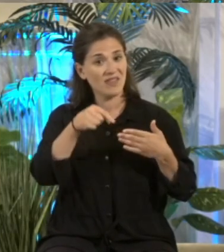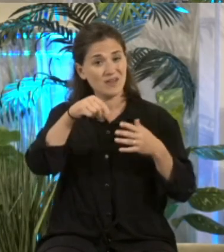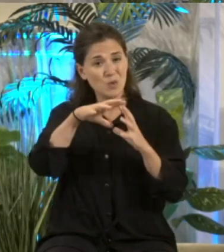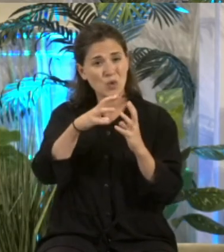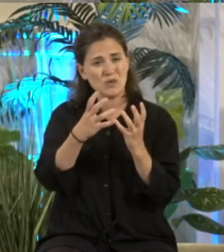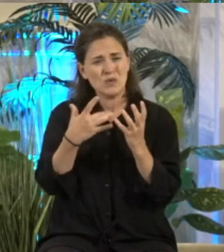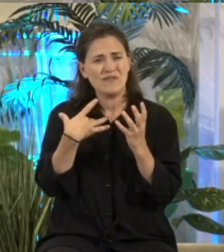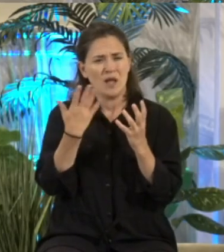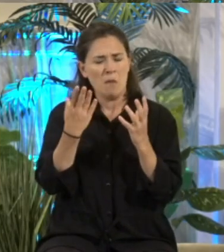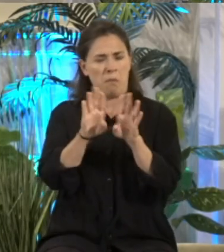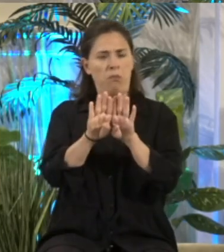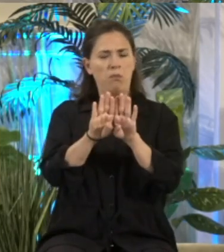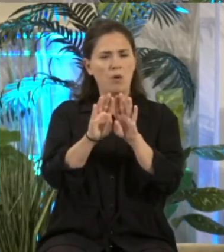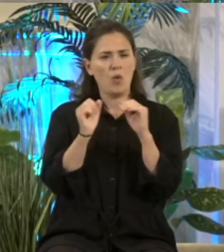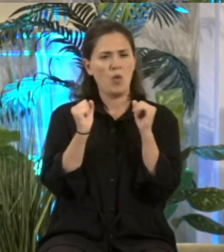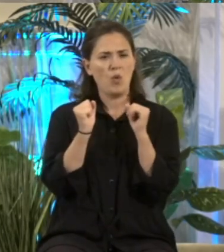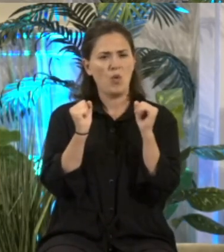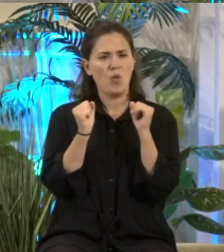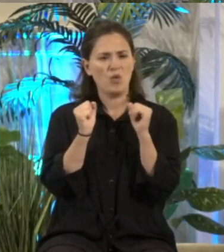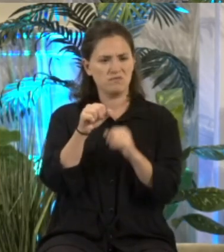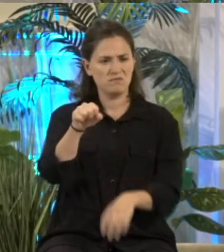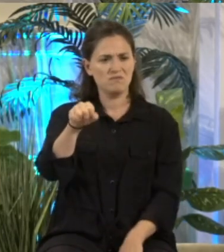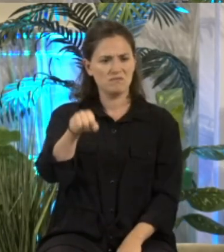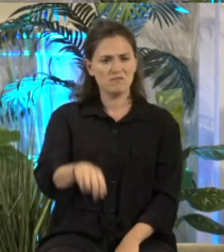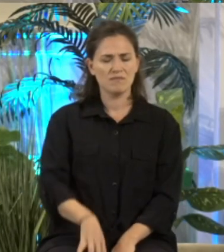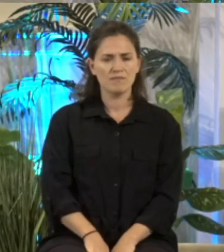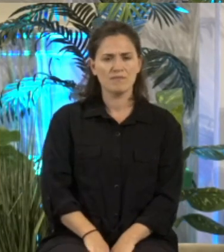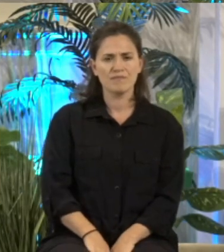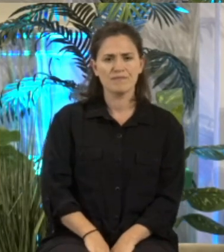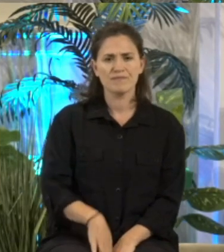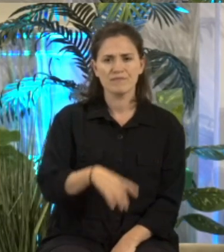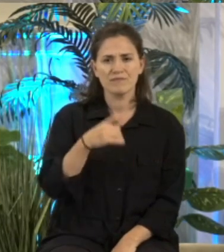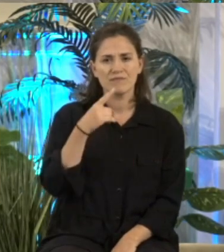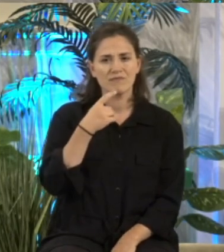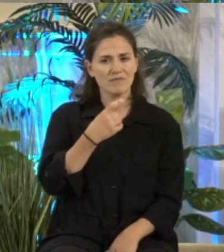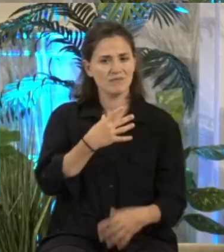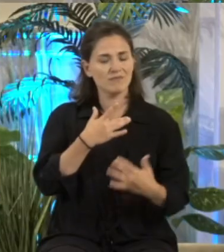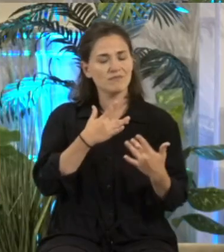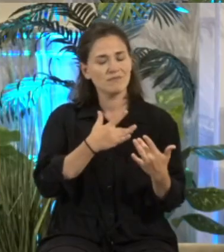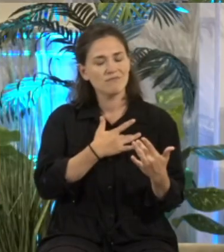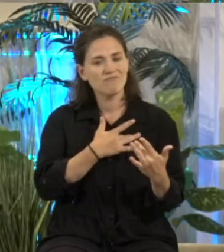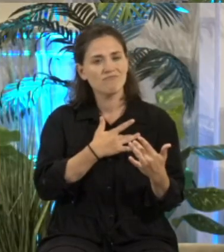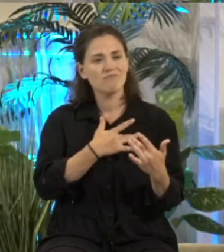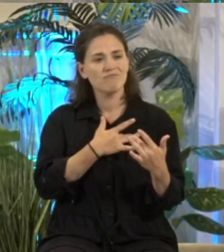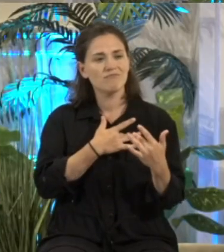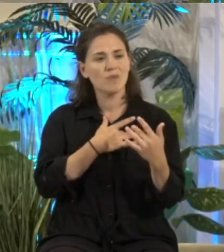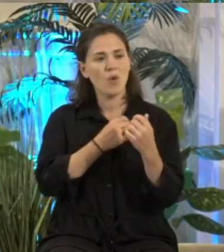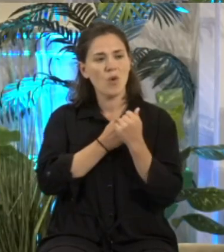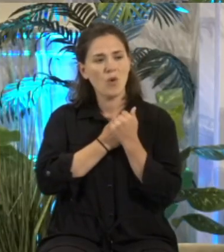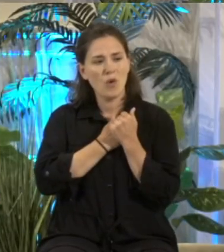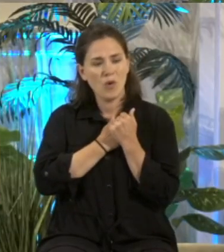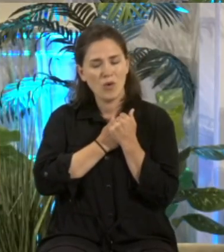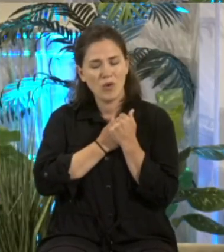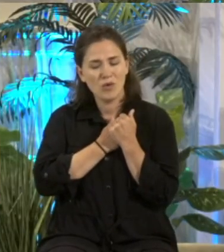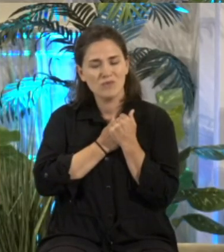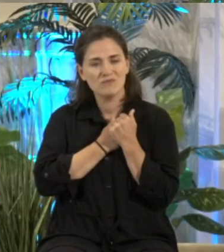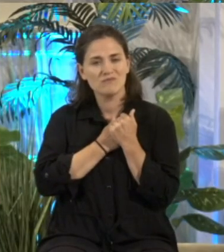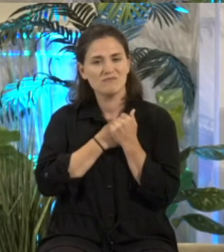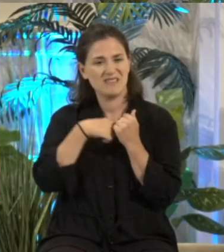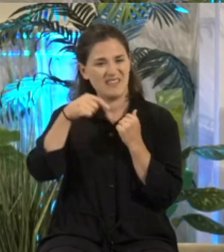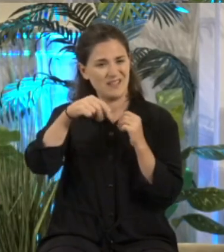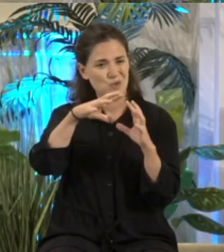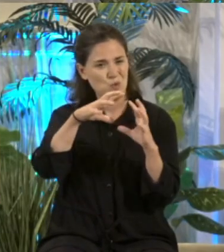cold and very scary. And it's holding tenderness, even in a world that demands